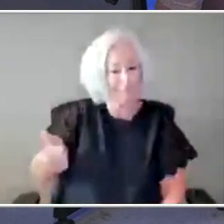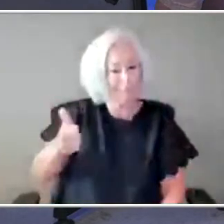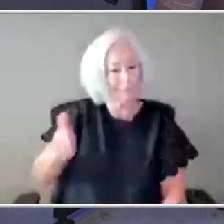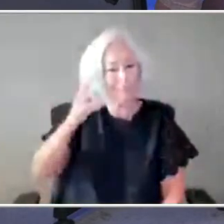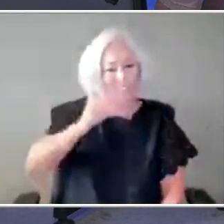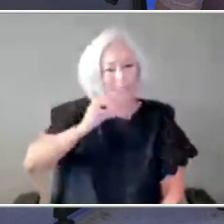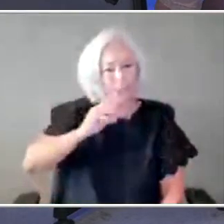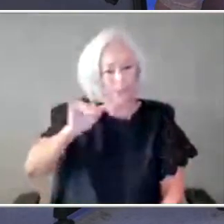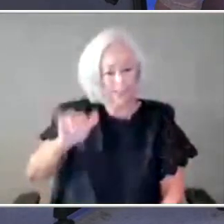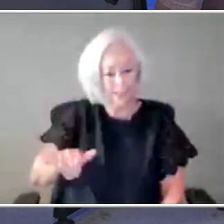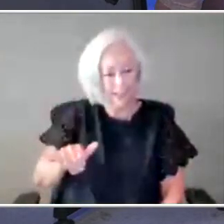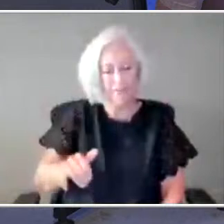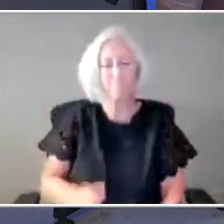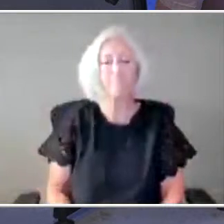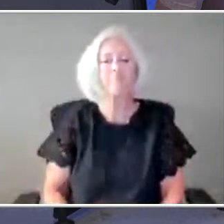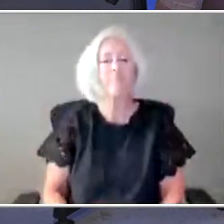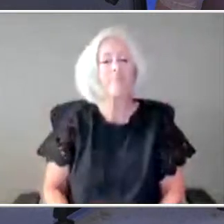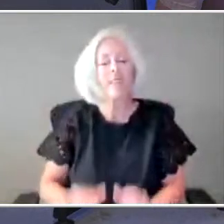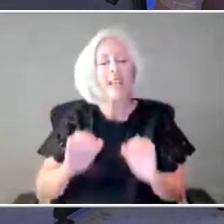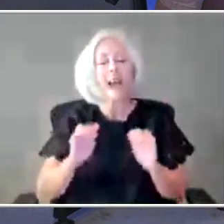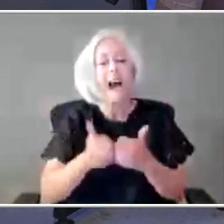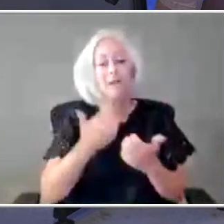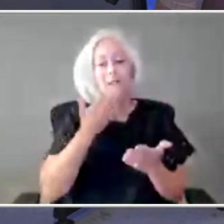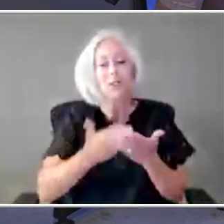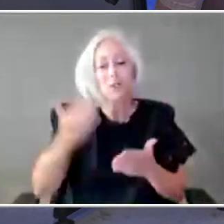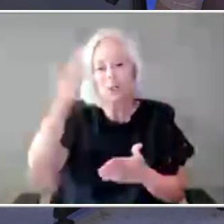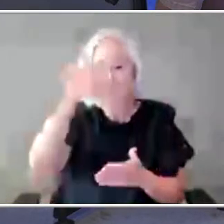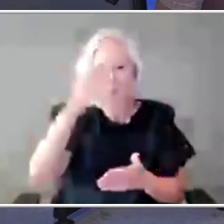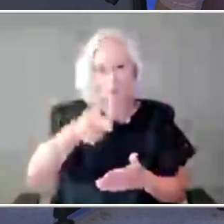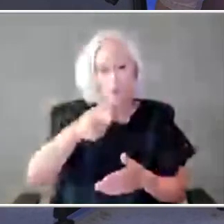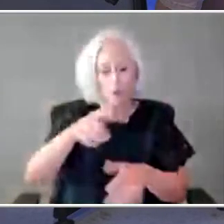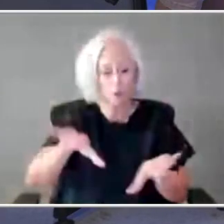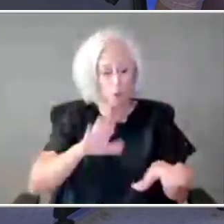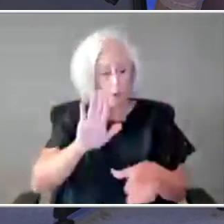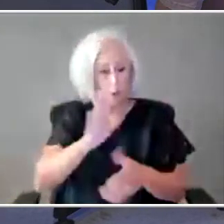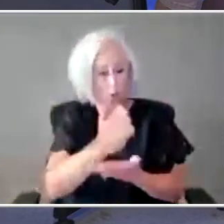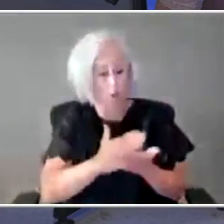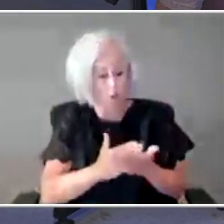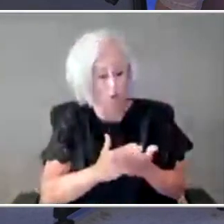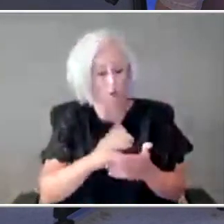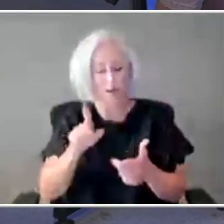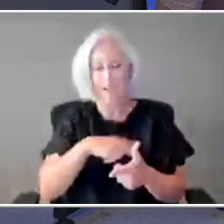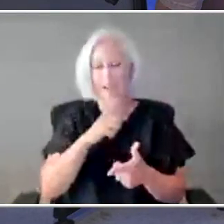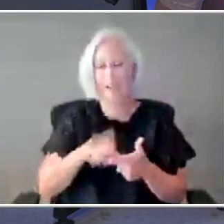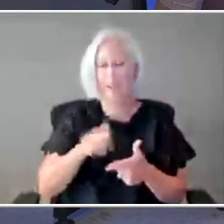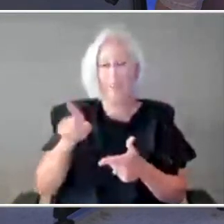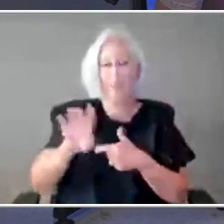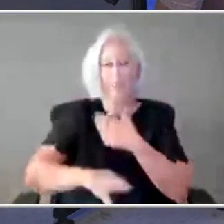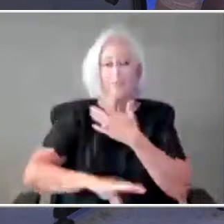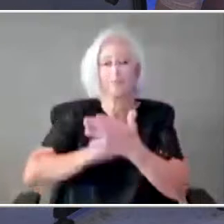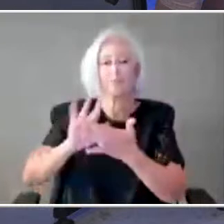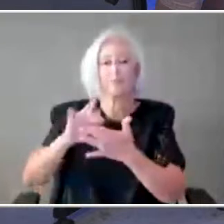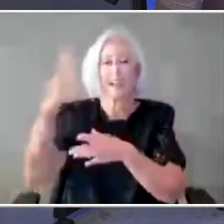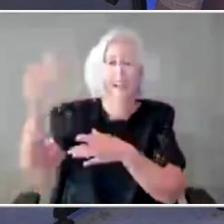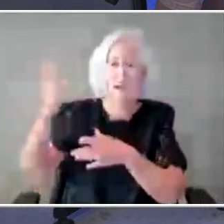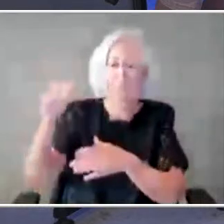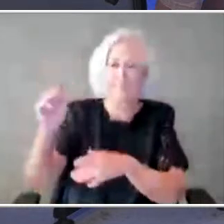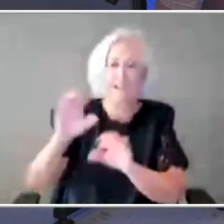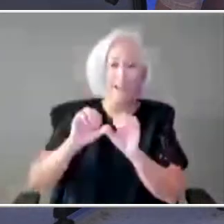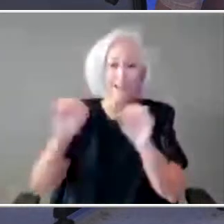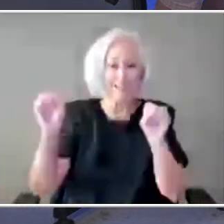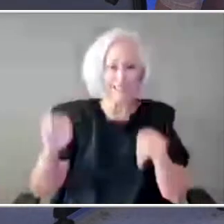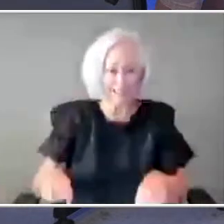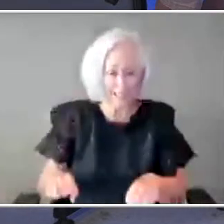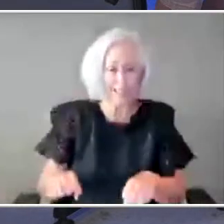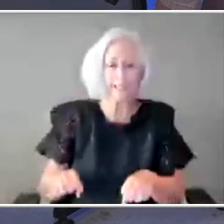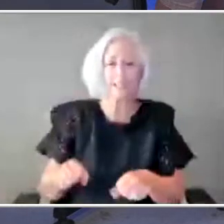your patients, you treat them here, you do your part, but how important is it that they're reaching outside and getting the support out in the community and using those